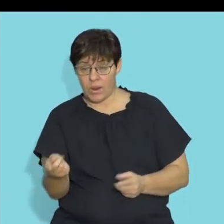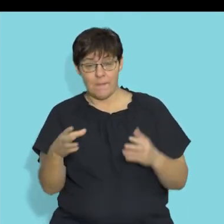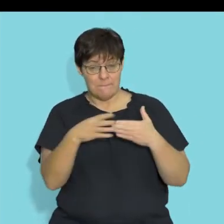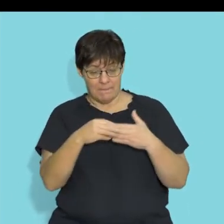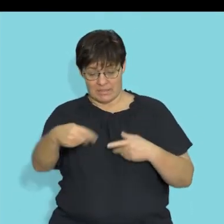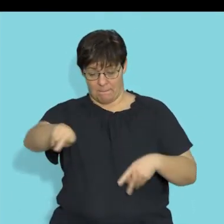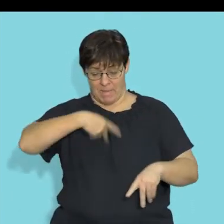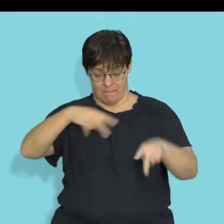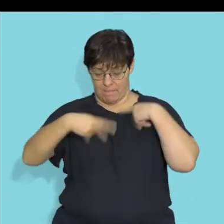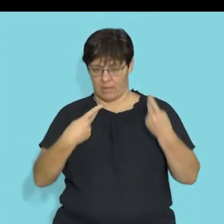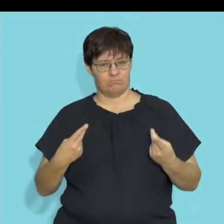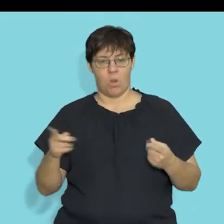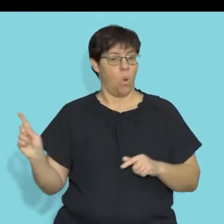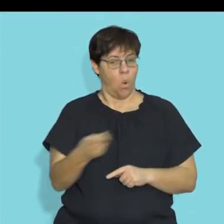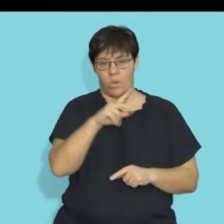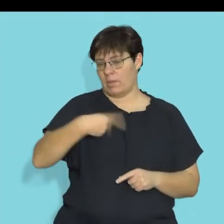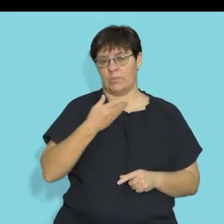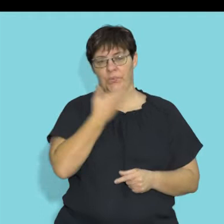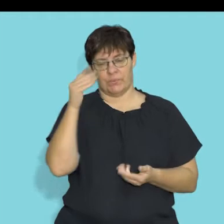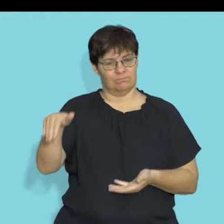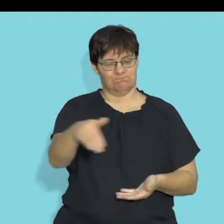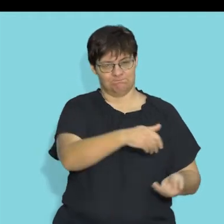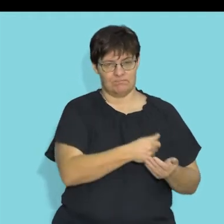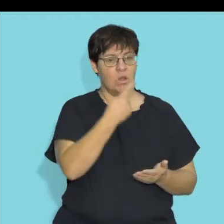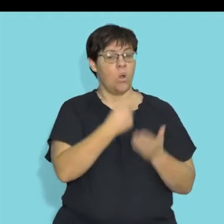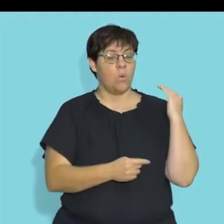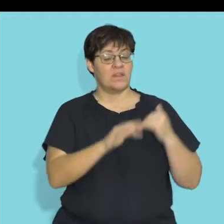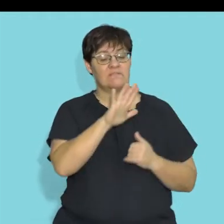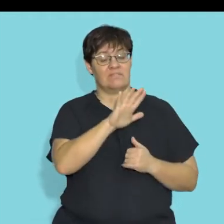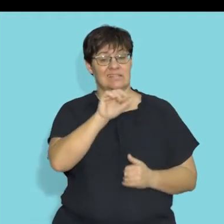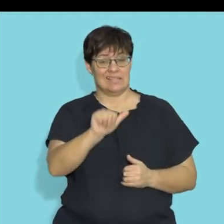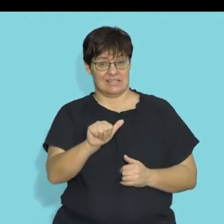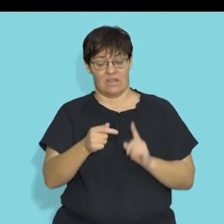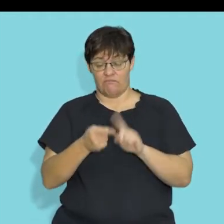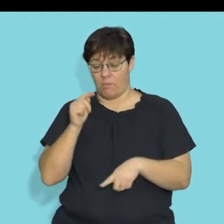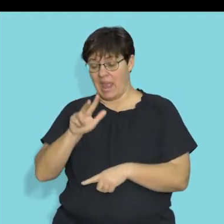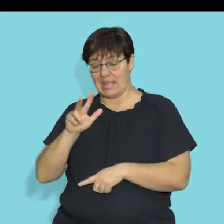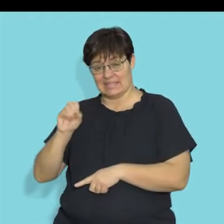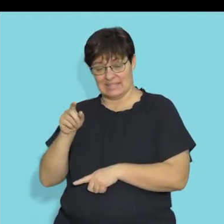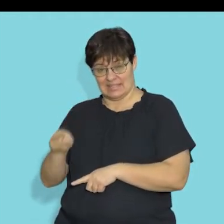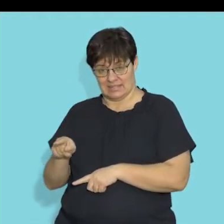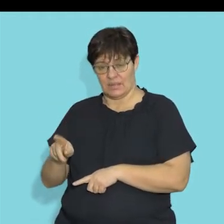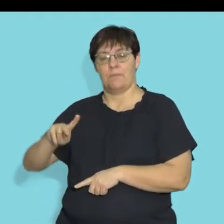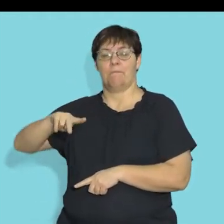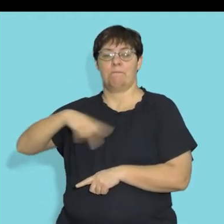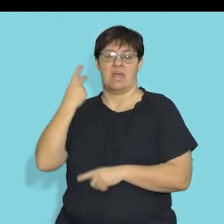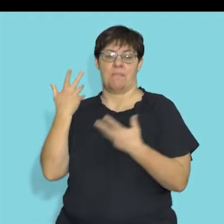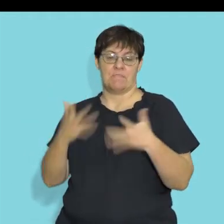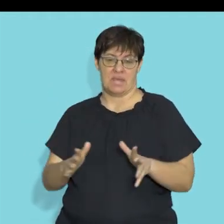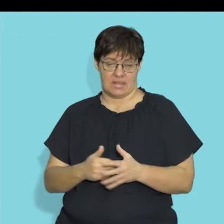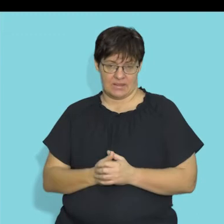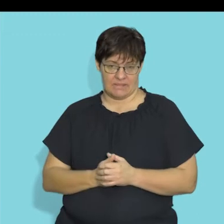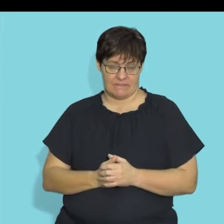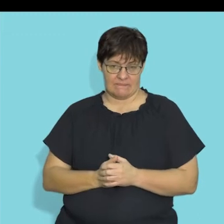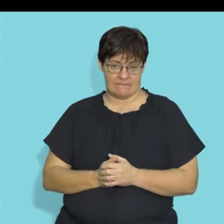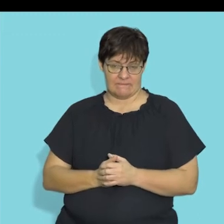the fees from its members, right? Only 56 of the 80 members paid